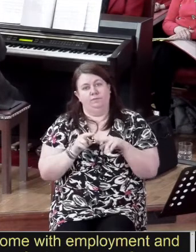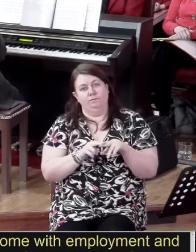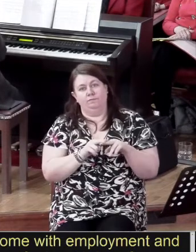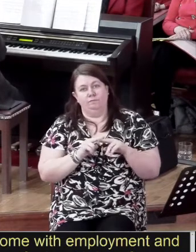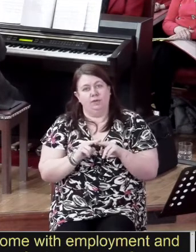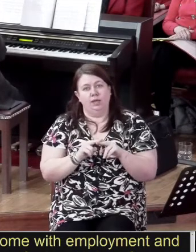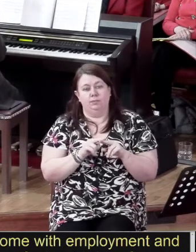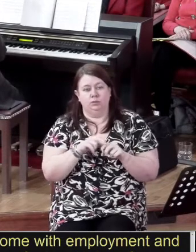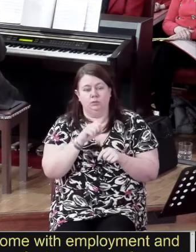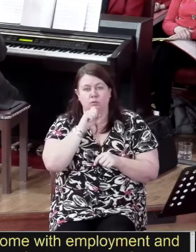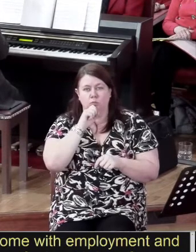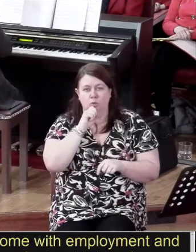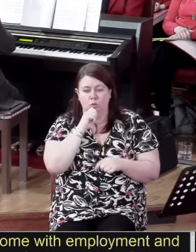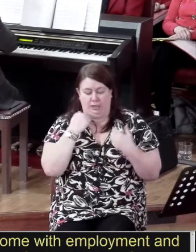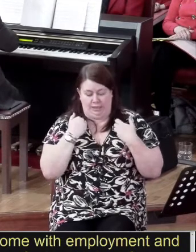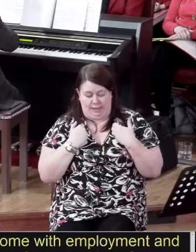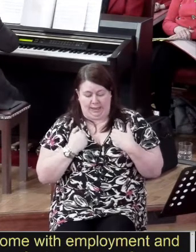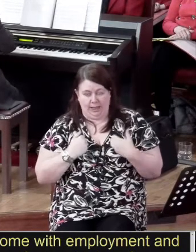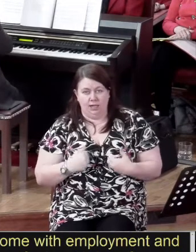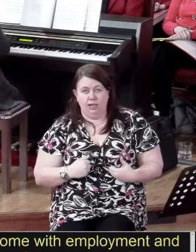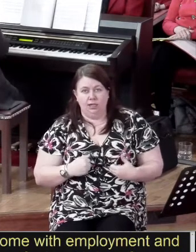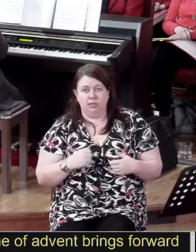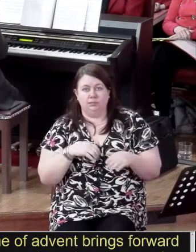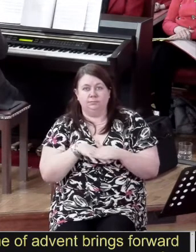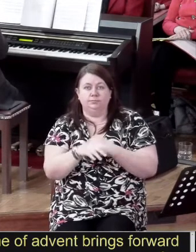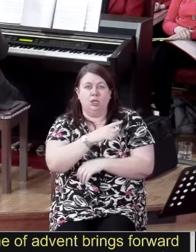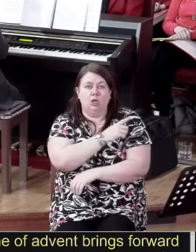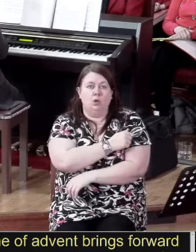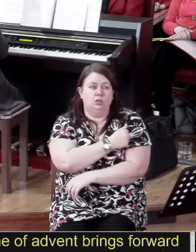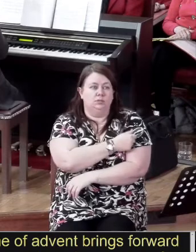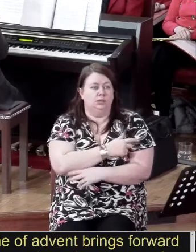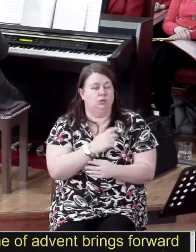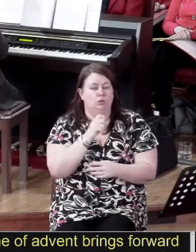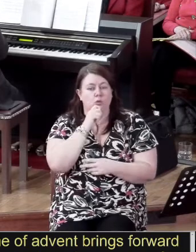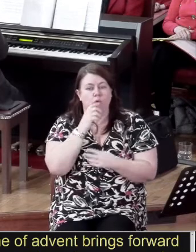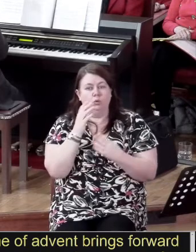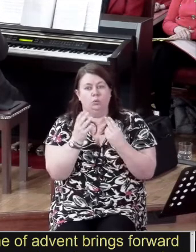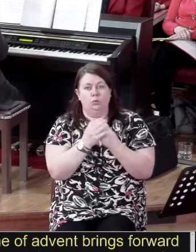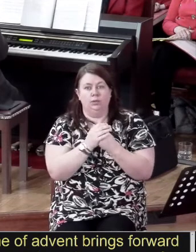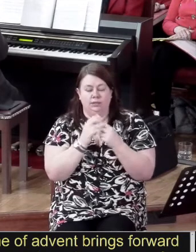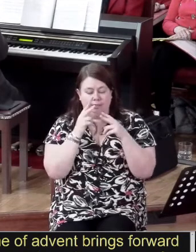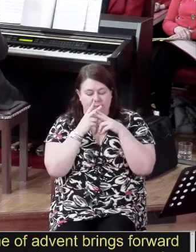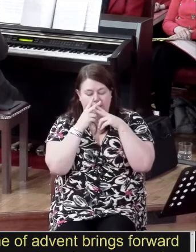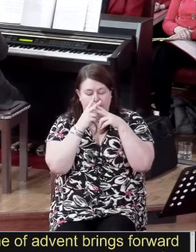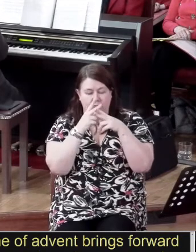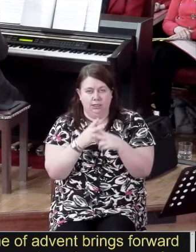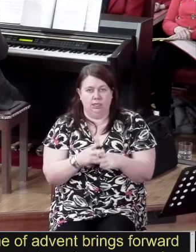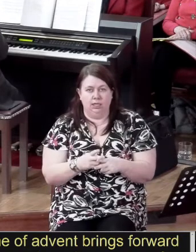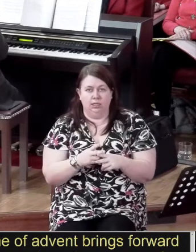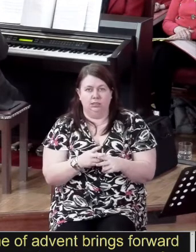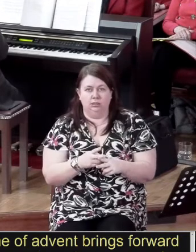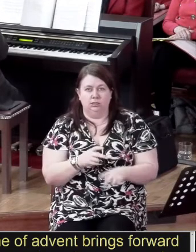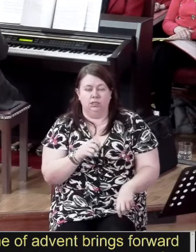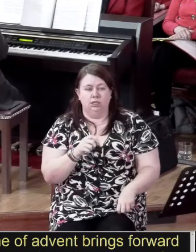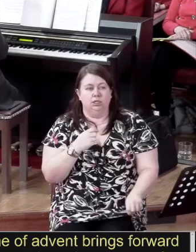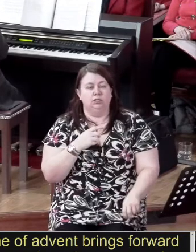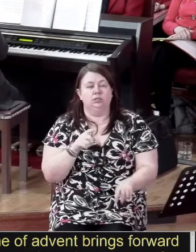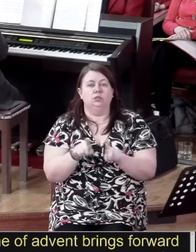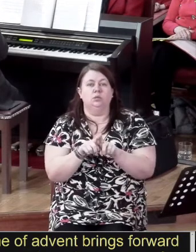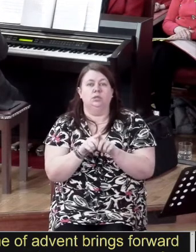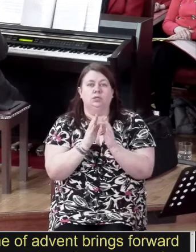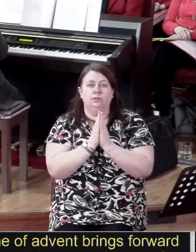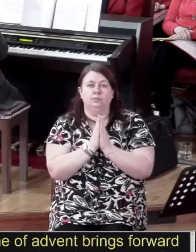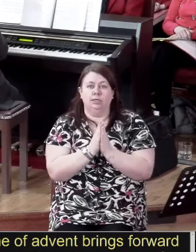sick, perhaps at home or in hospital, for carers. We pray also for the bereaved, and we think